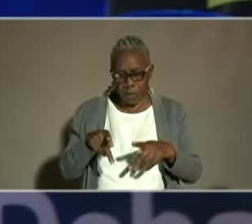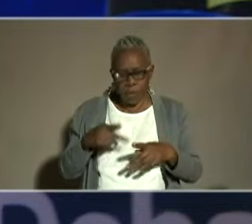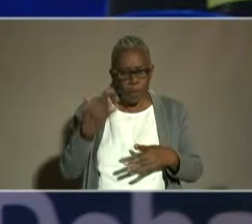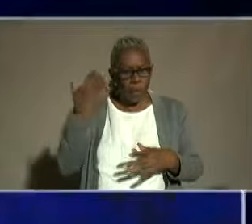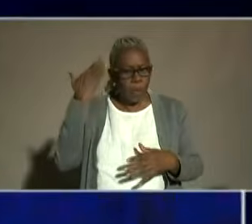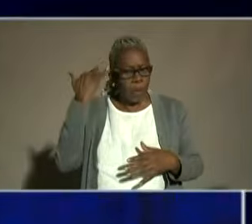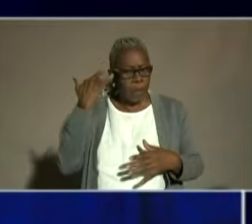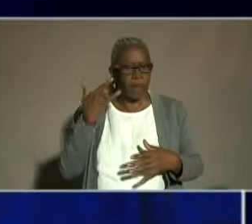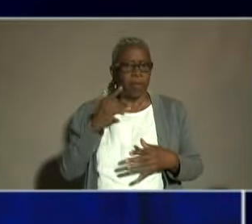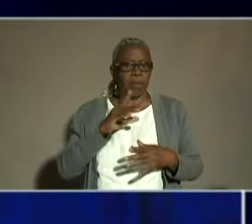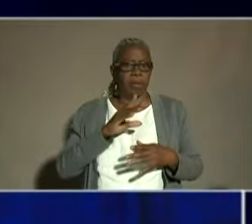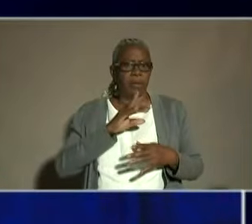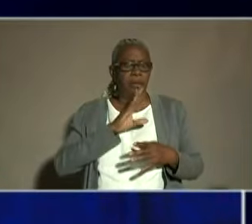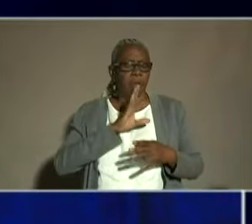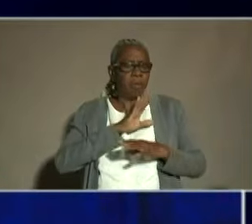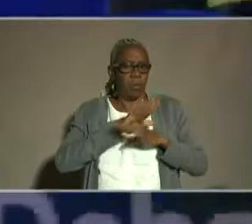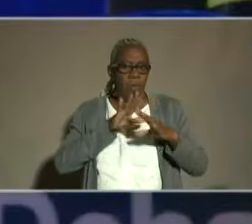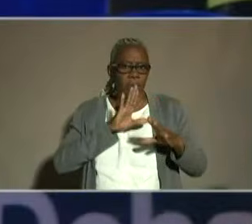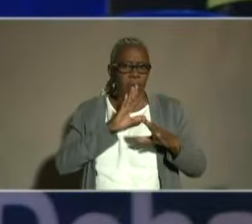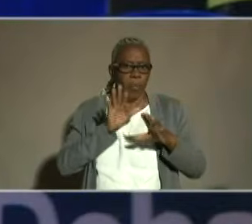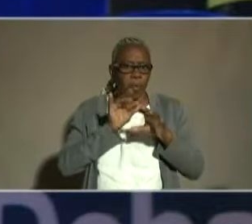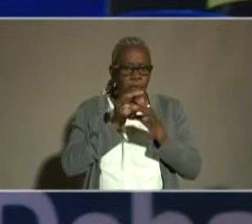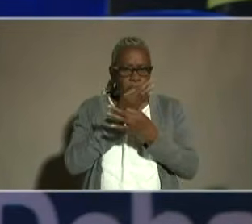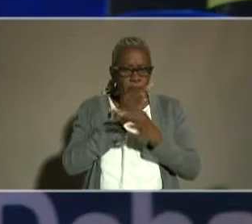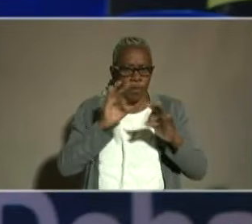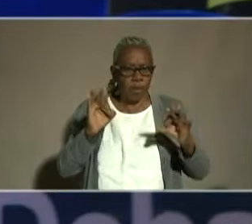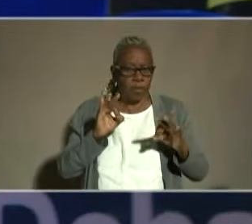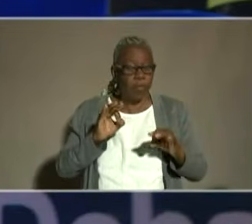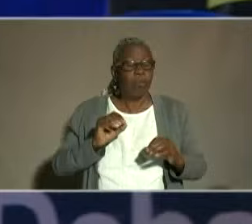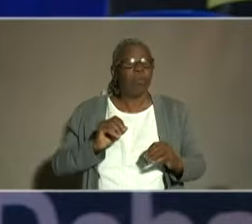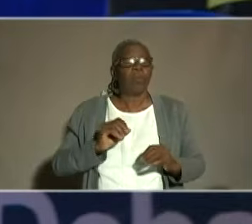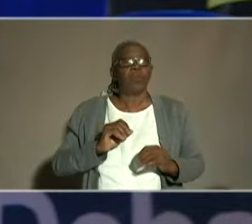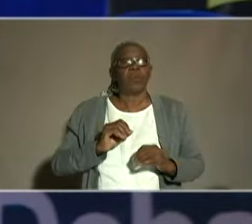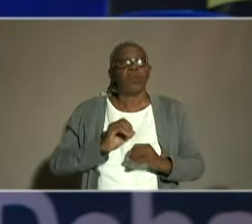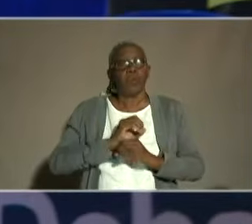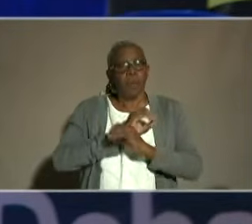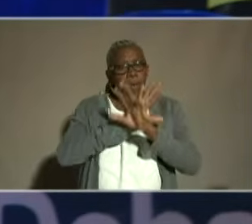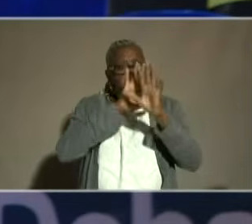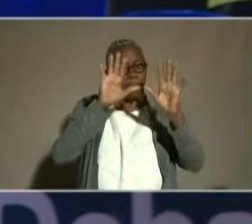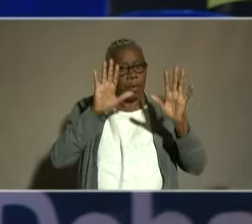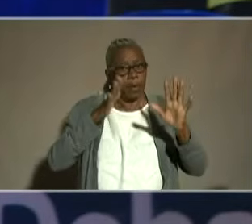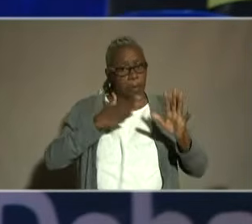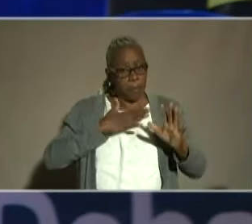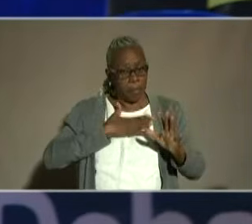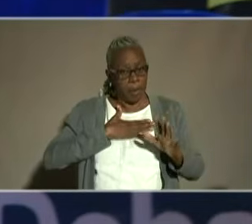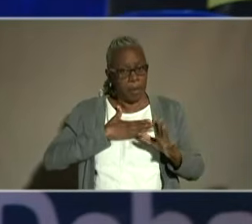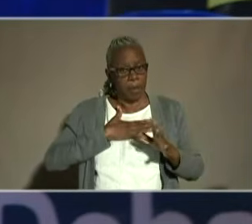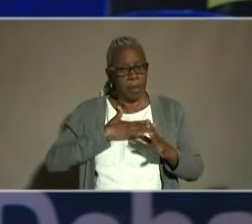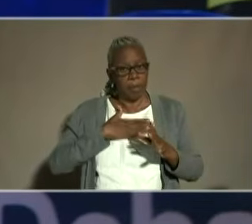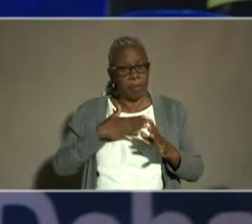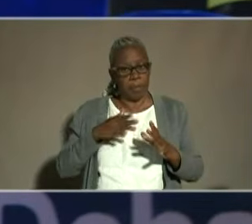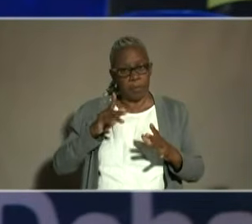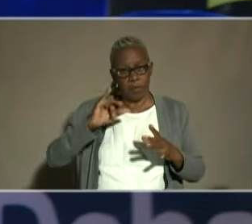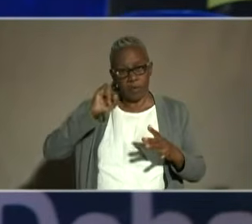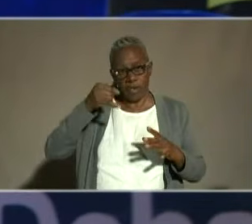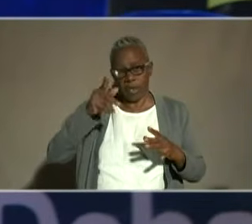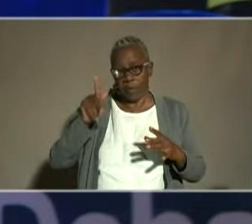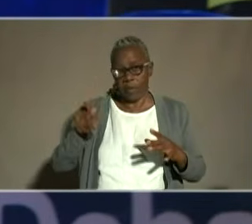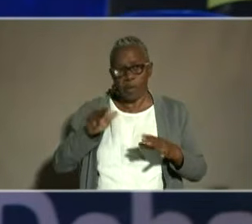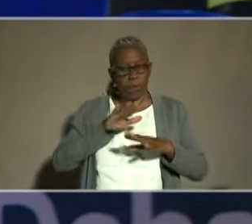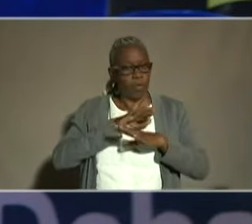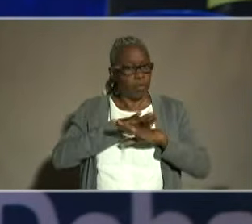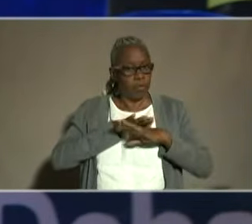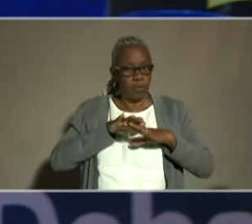freedom and put journalists in danger? To be clear, my political party does not undermine press